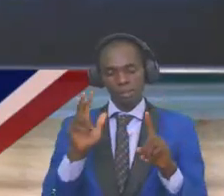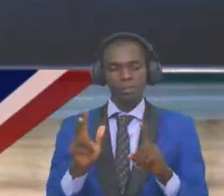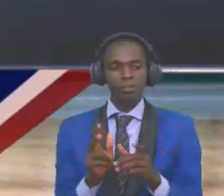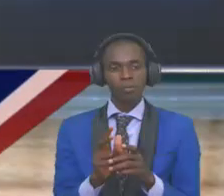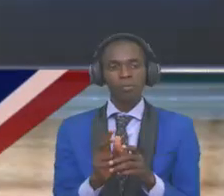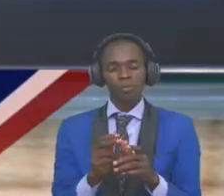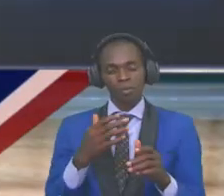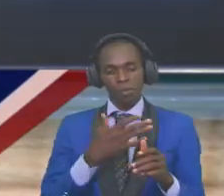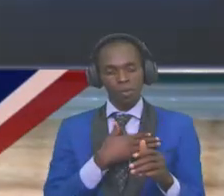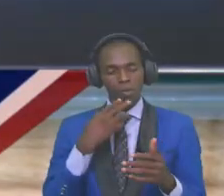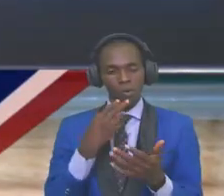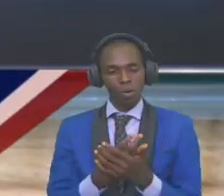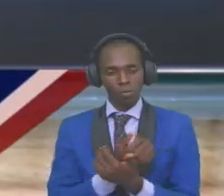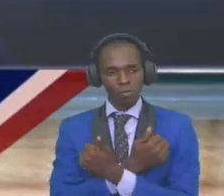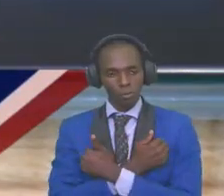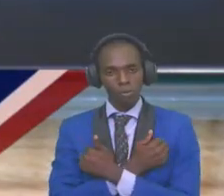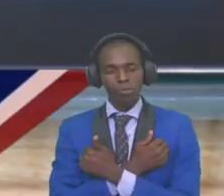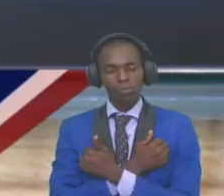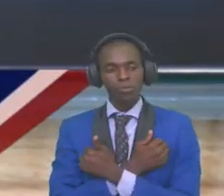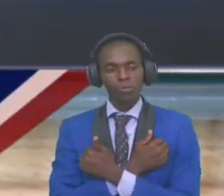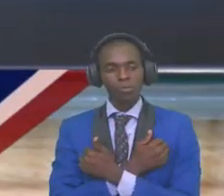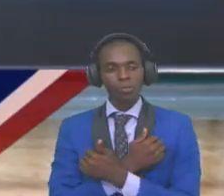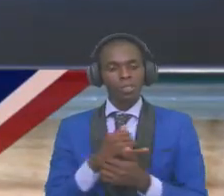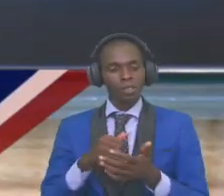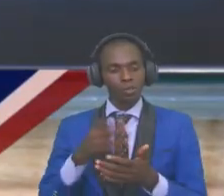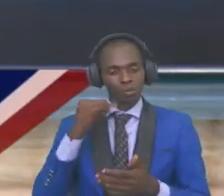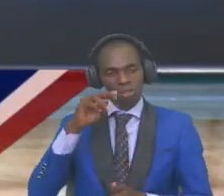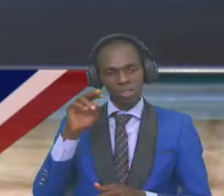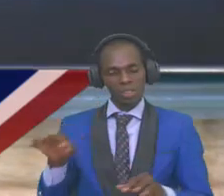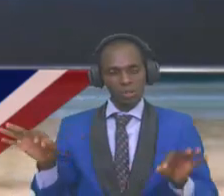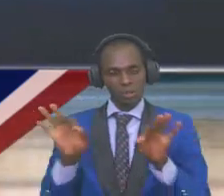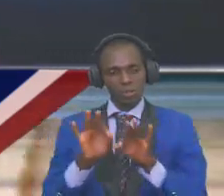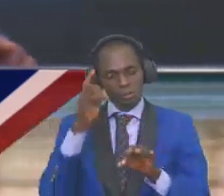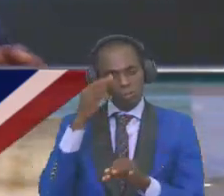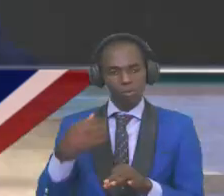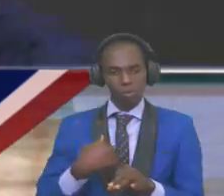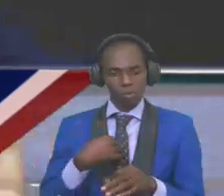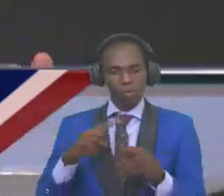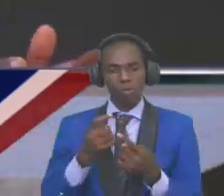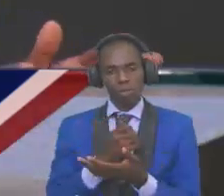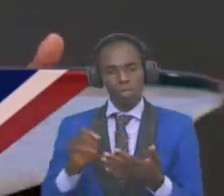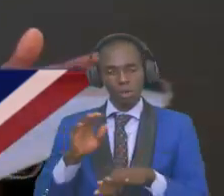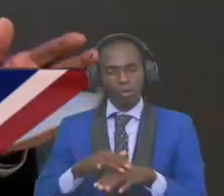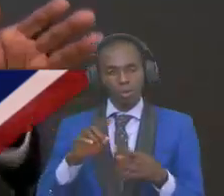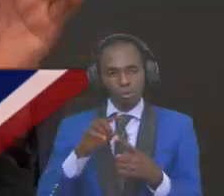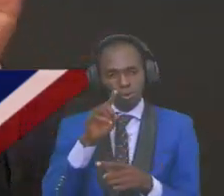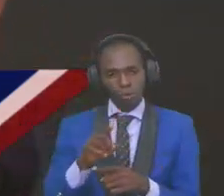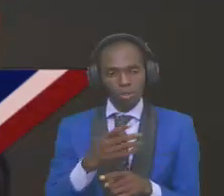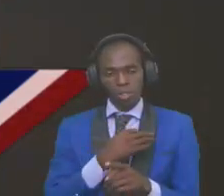was needful for me to write unto you and exhort you that ye